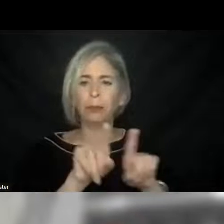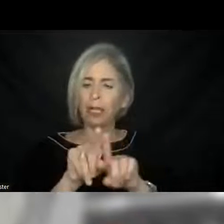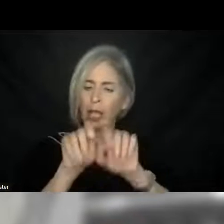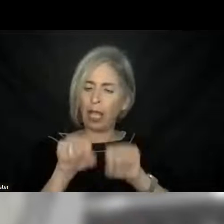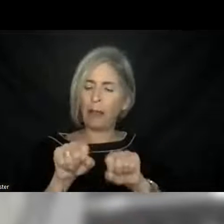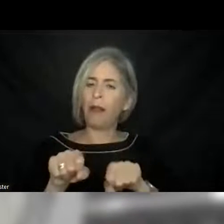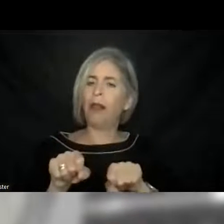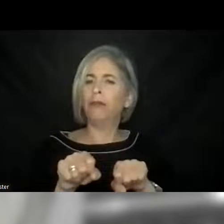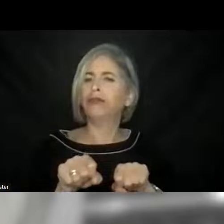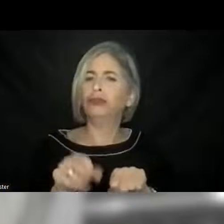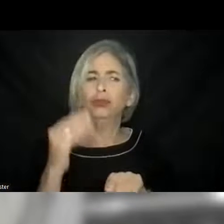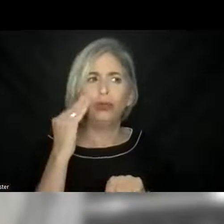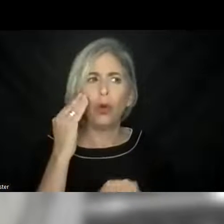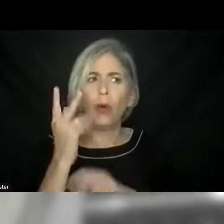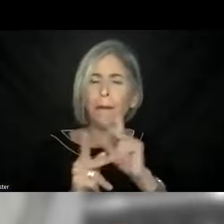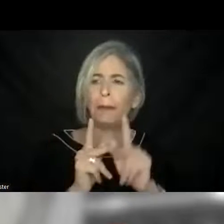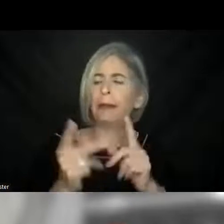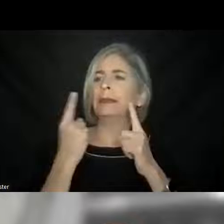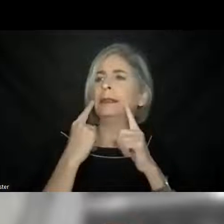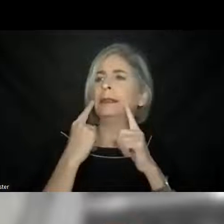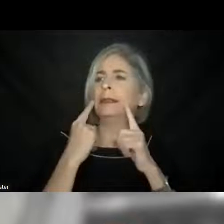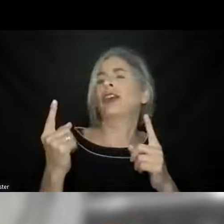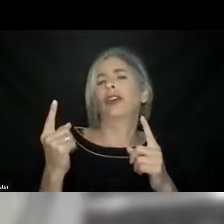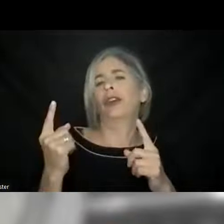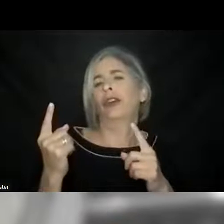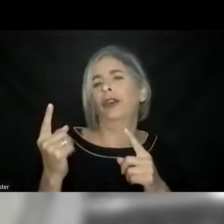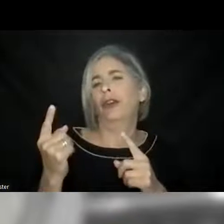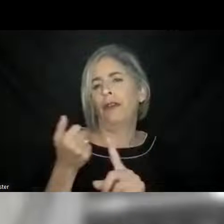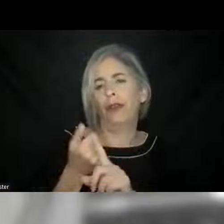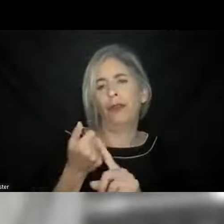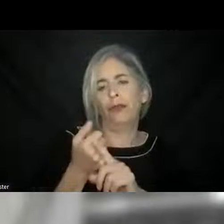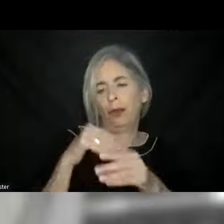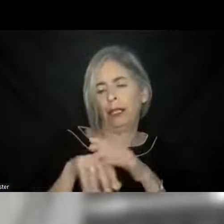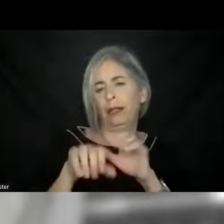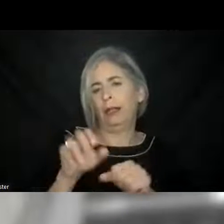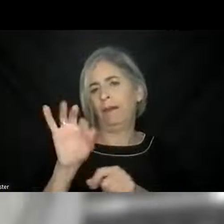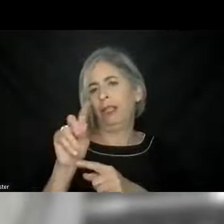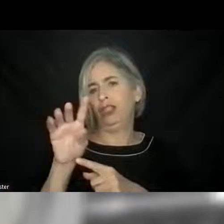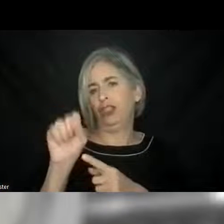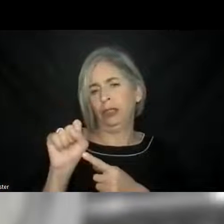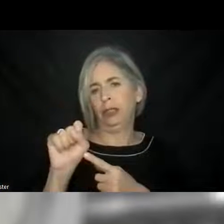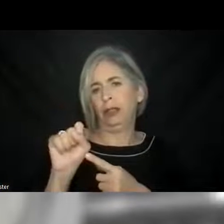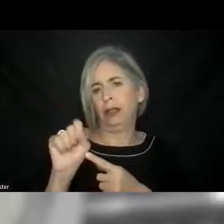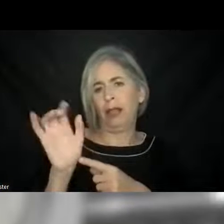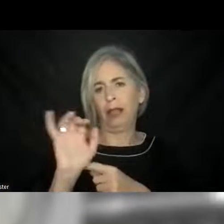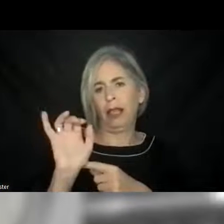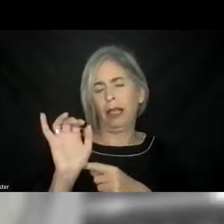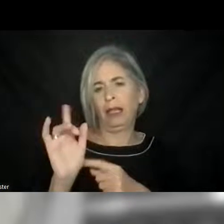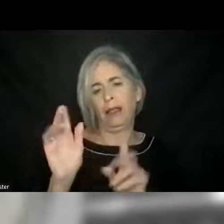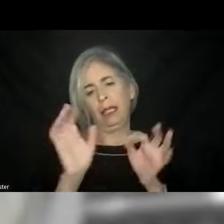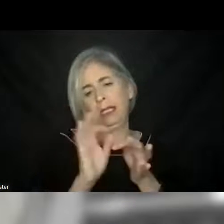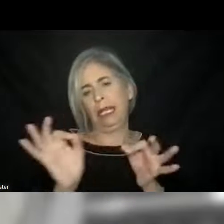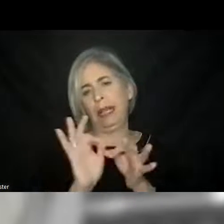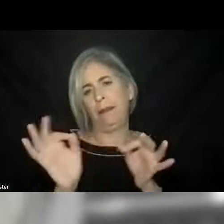know what people declare are their own accessibility features. It's like the accessibility statement in